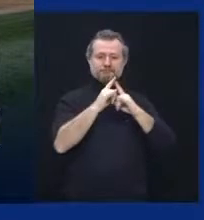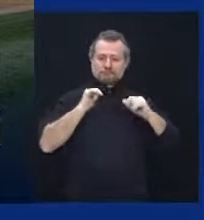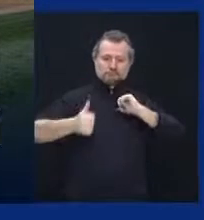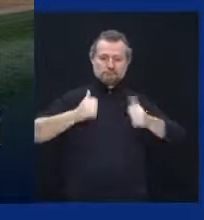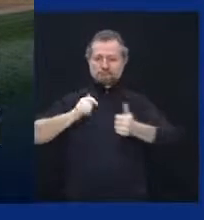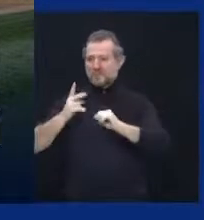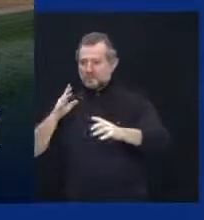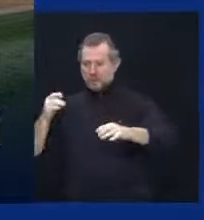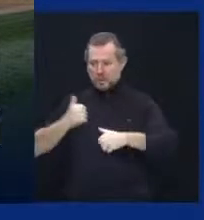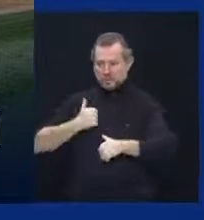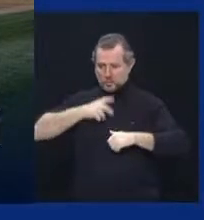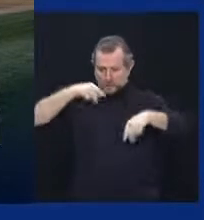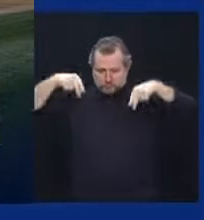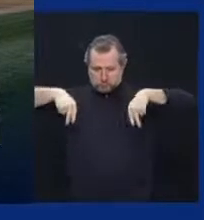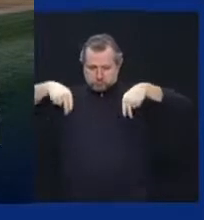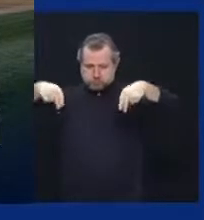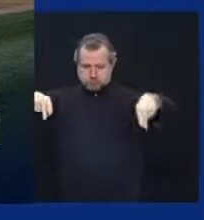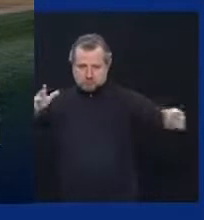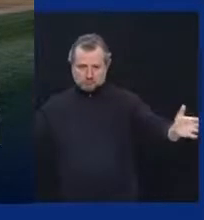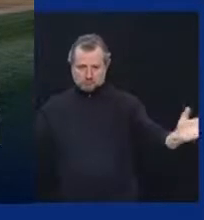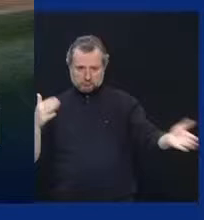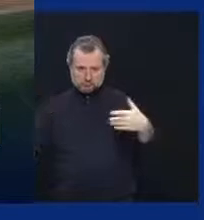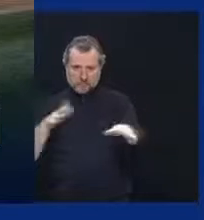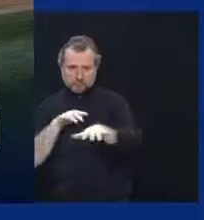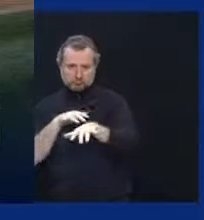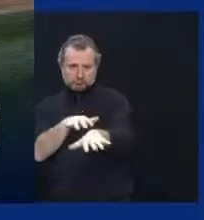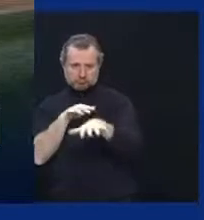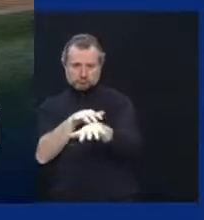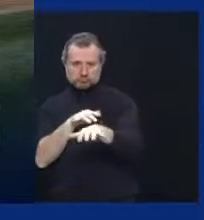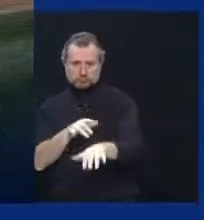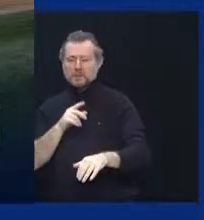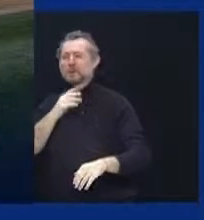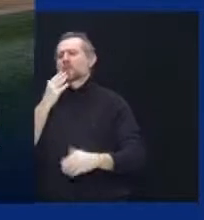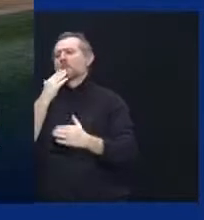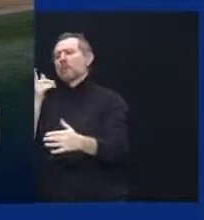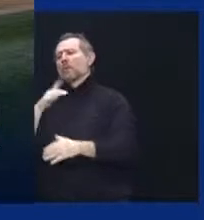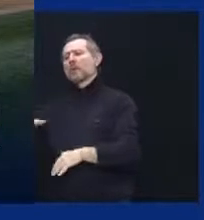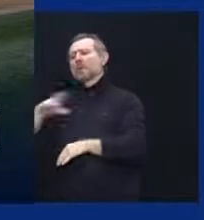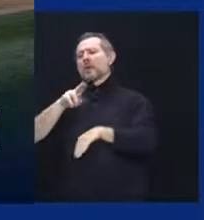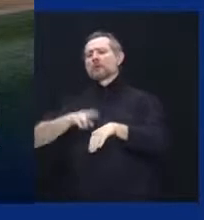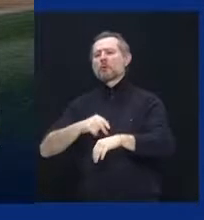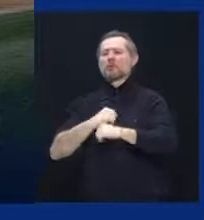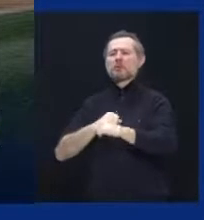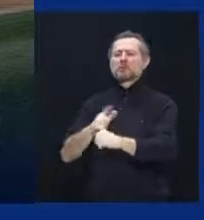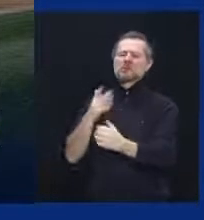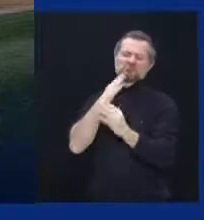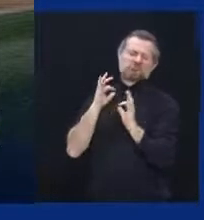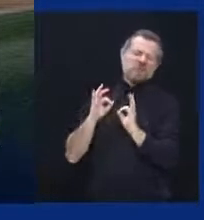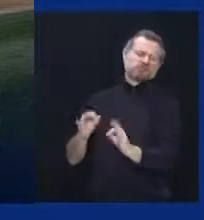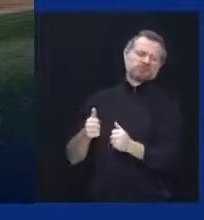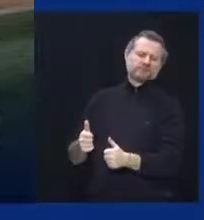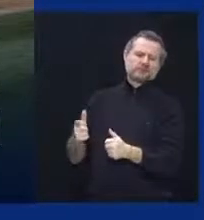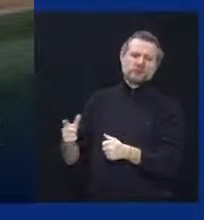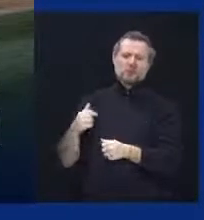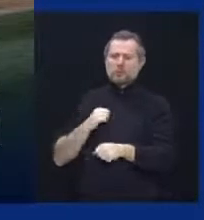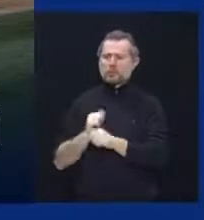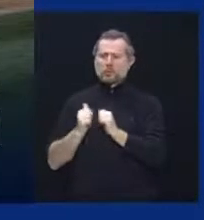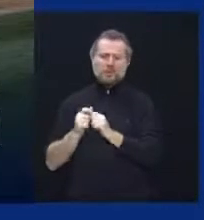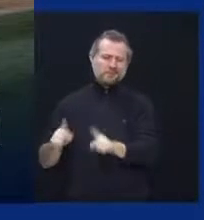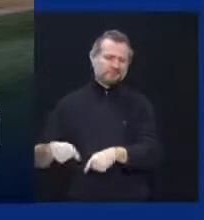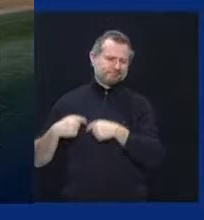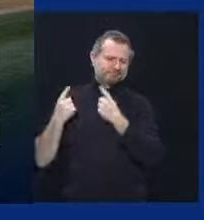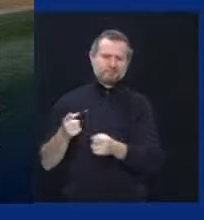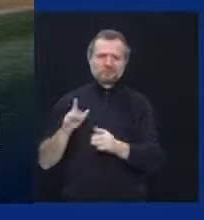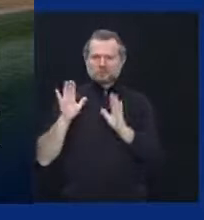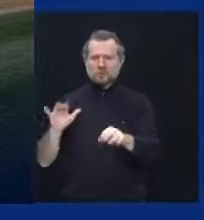thank all the National Guard people who I've been out there with them many, many times through COVID and many other emergencies. They do a great